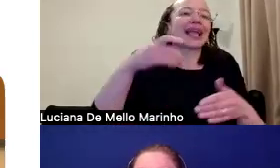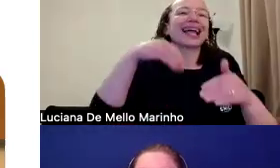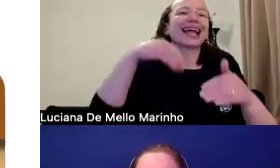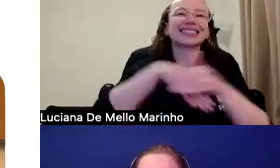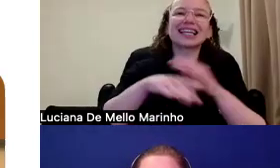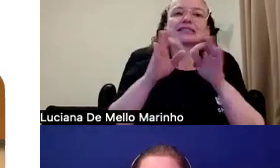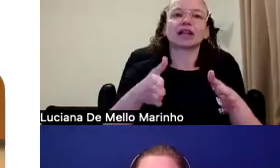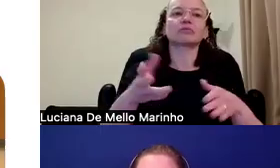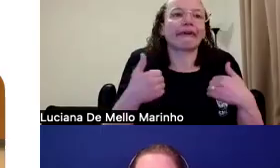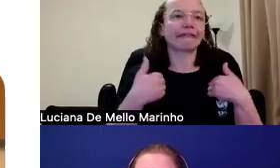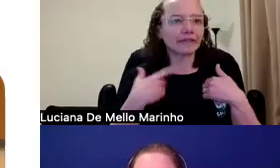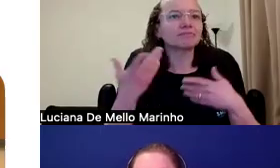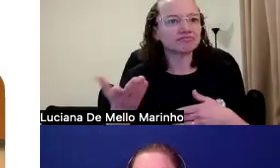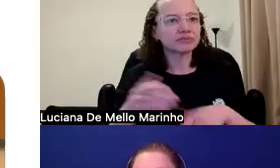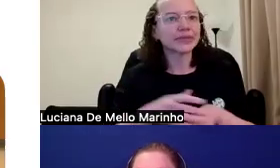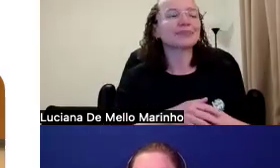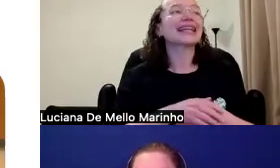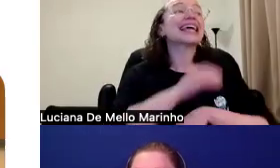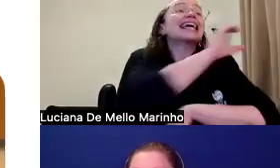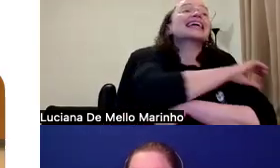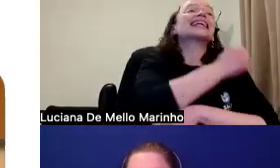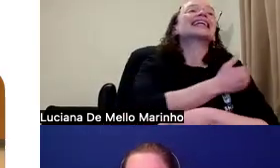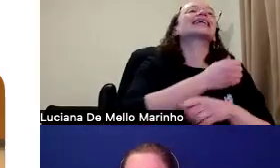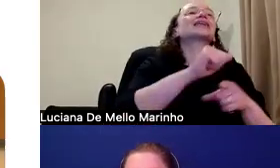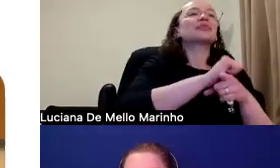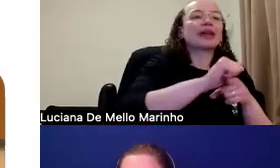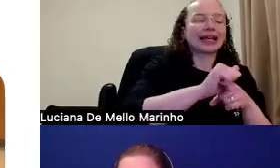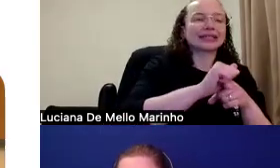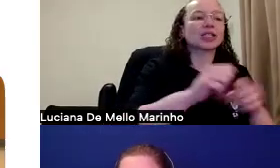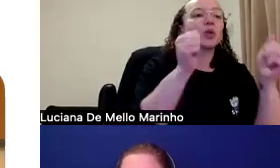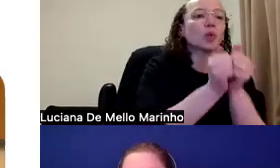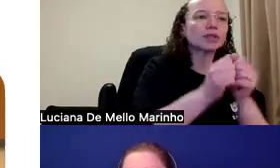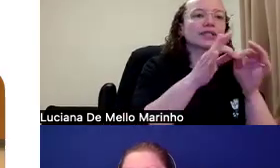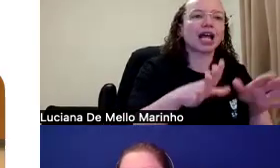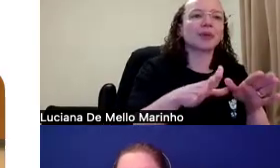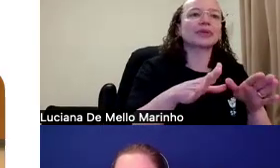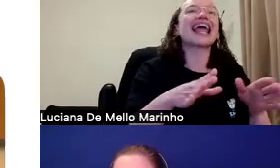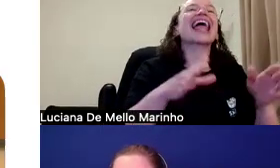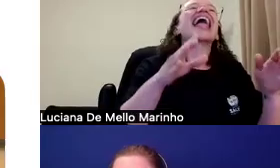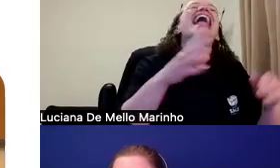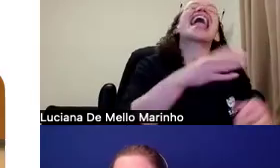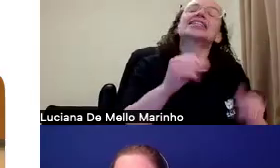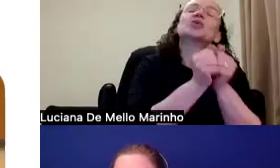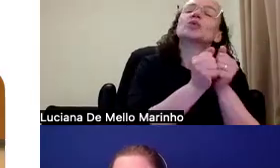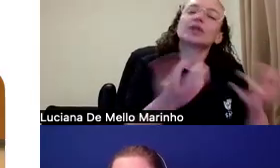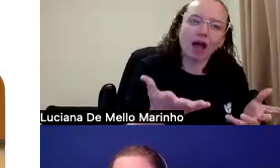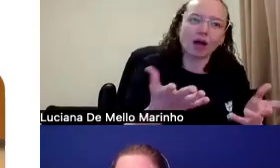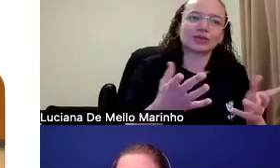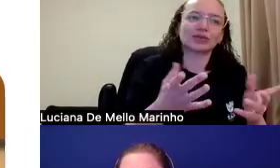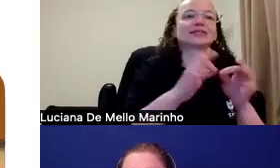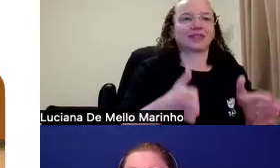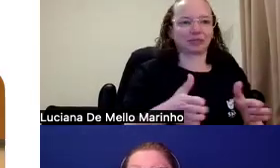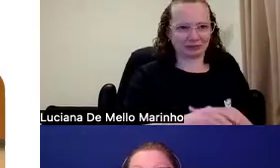After, graduating, the interpreters, when they come in, we have those, and then you have clinician practice with